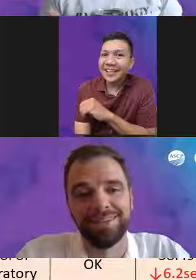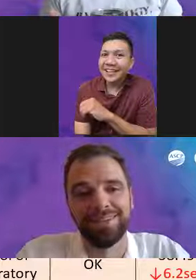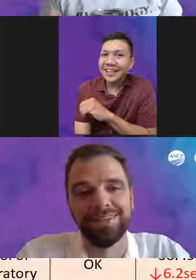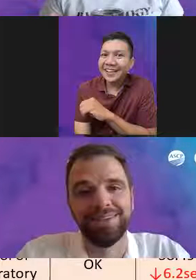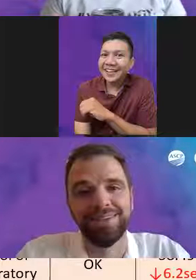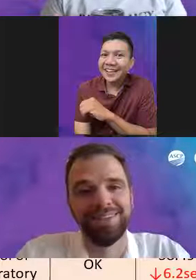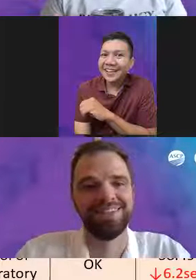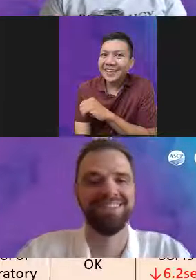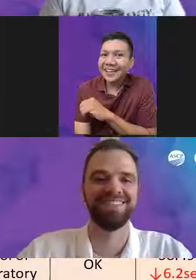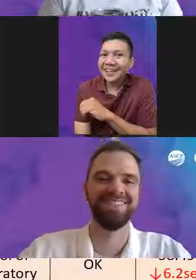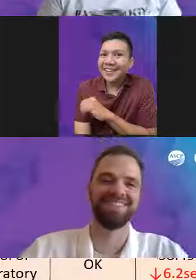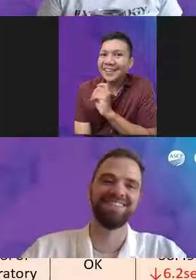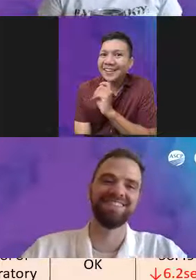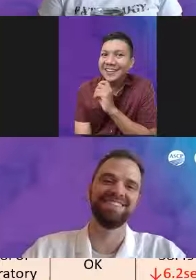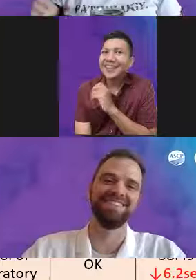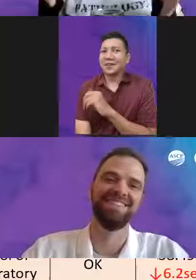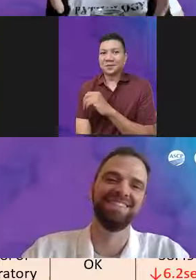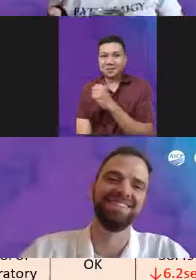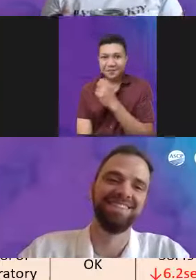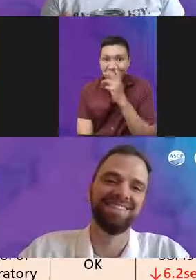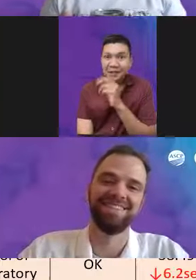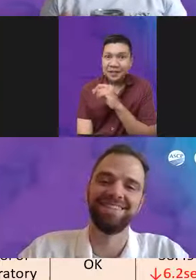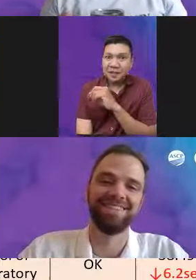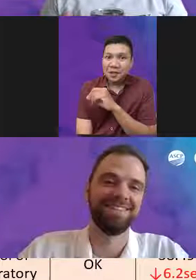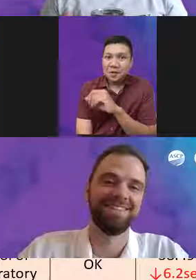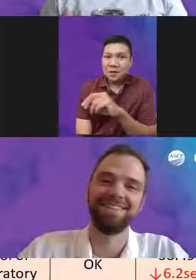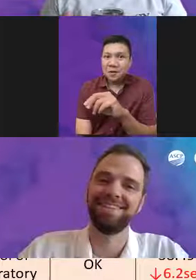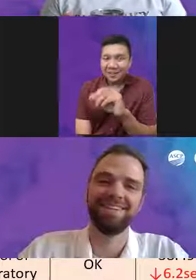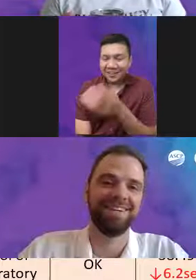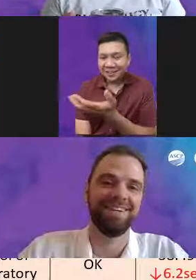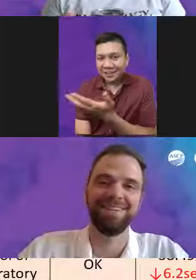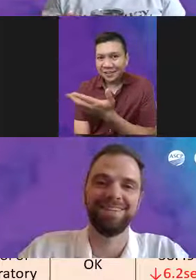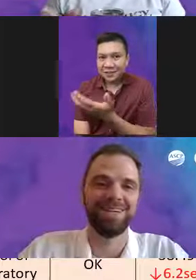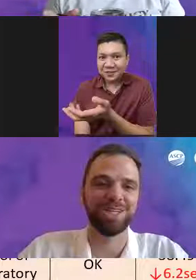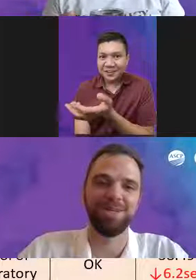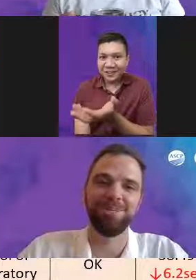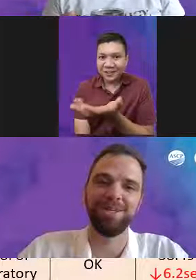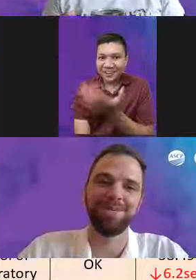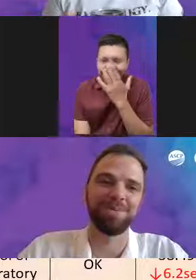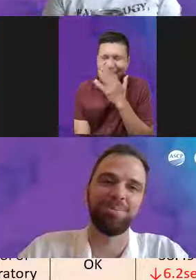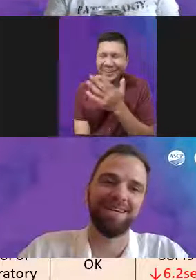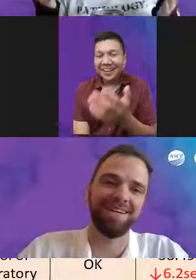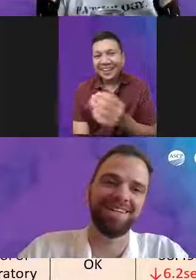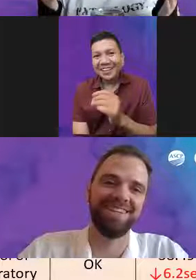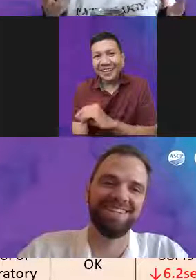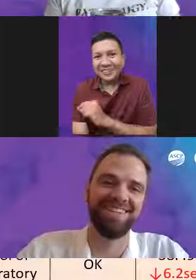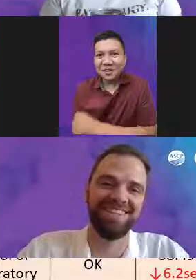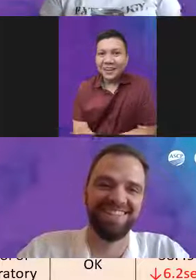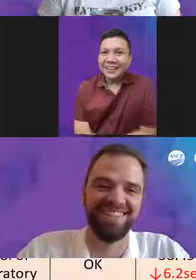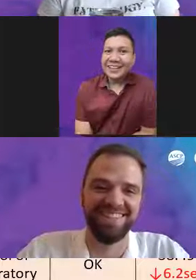took me to identify those 30 cells by 7.2 seconds. Those cells are making me look so